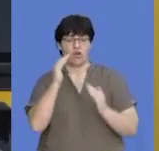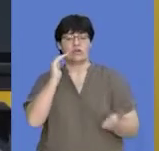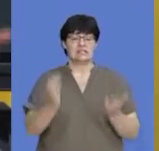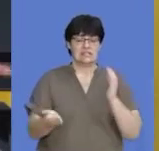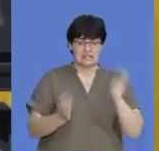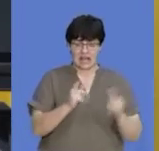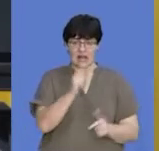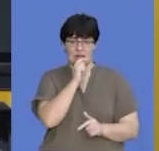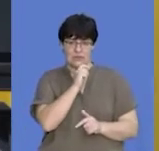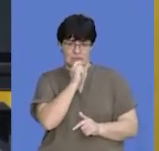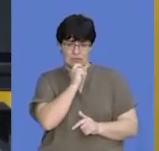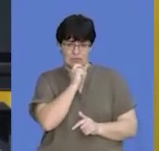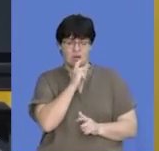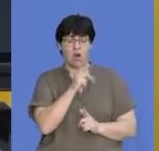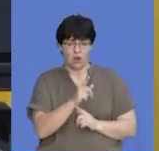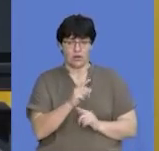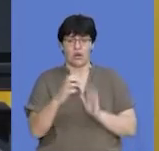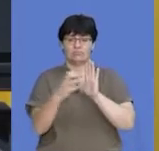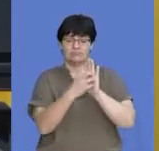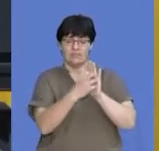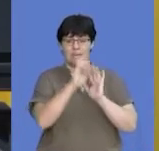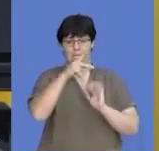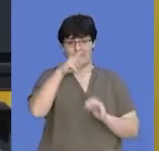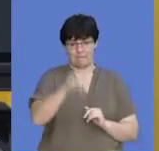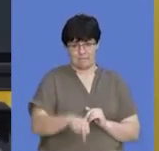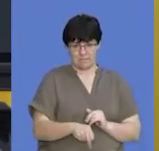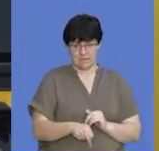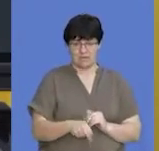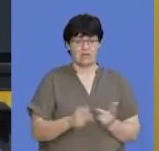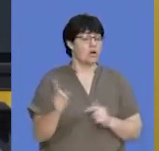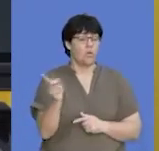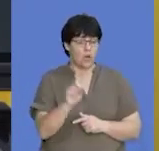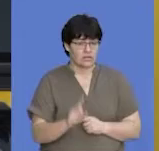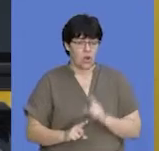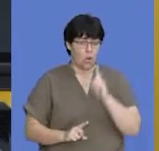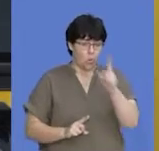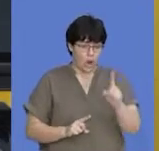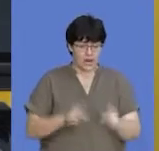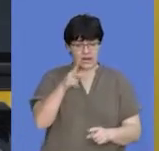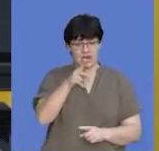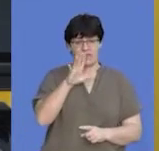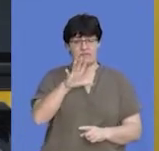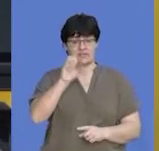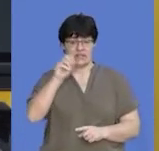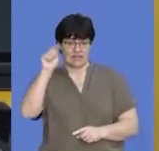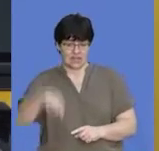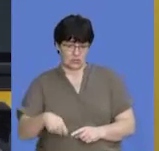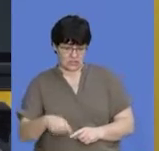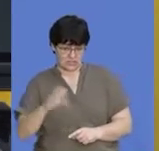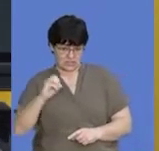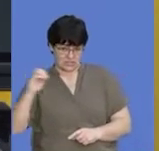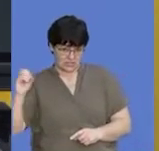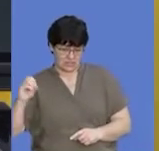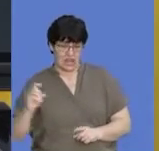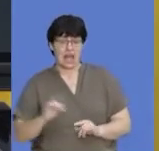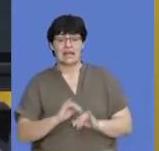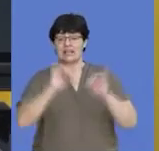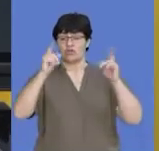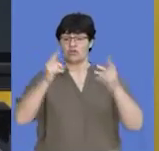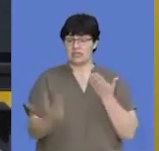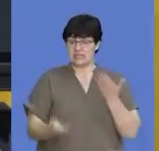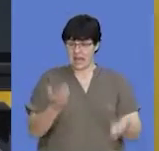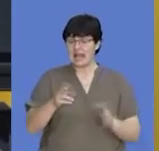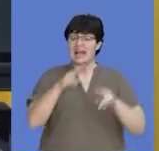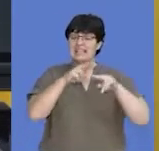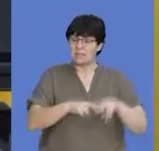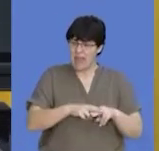scales that is used on your topographic map. That is 1:50,000 and an exaggerated scale depending